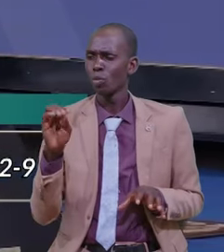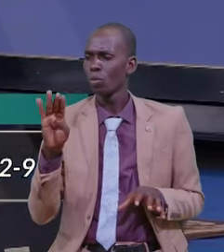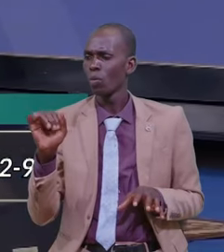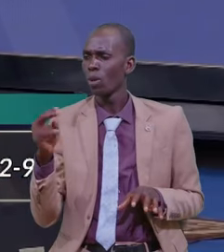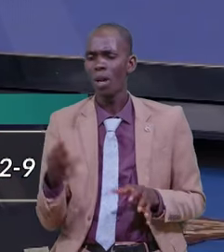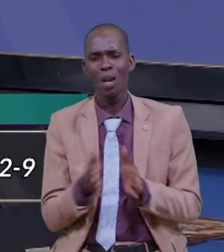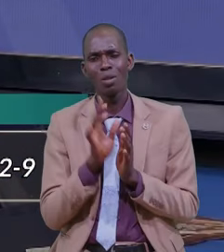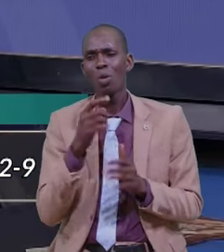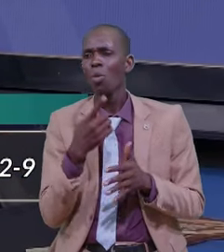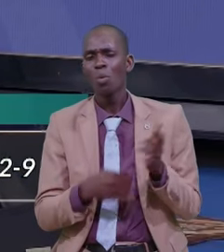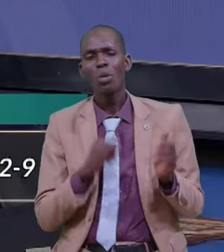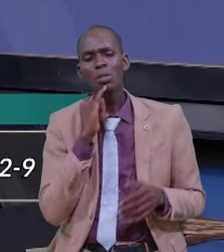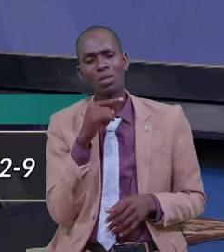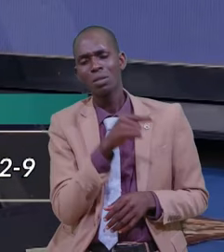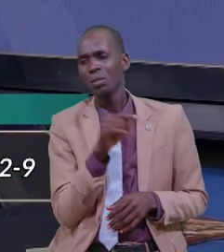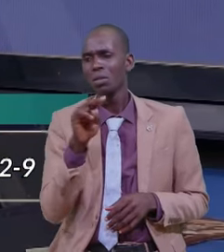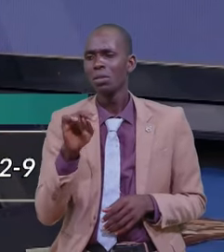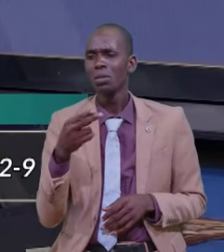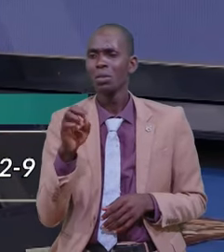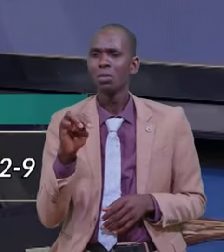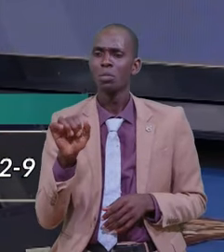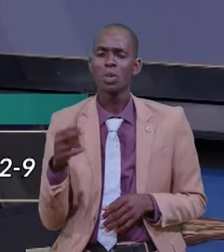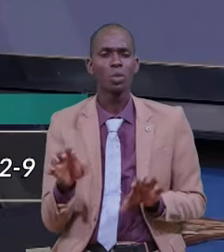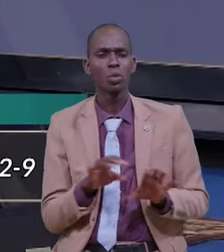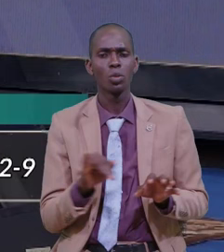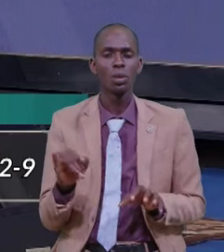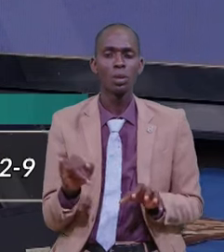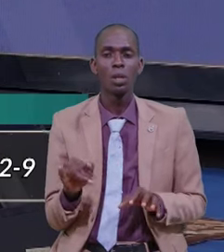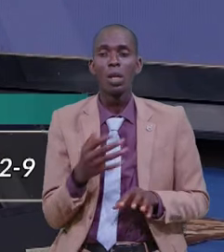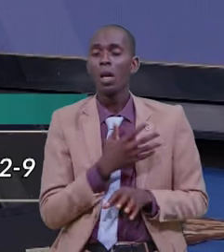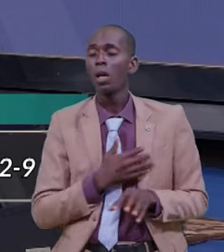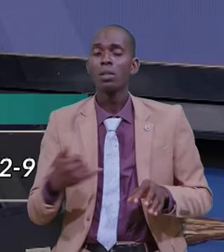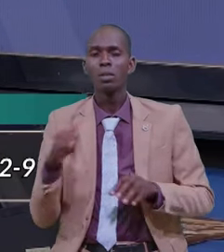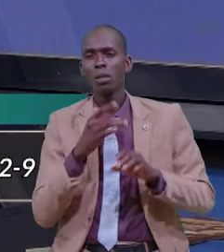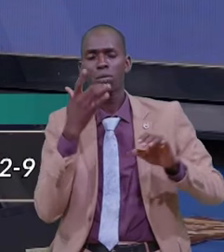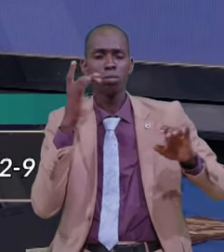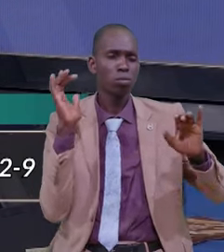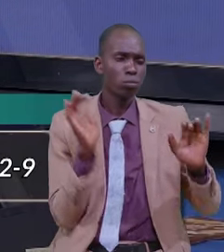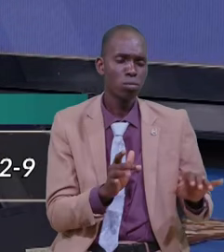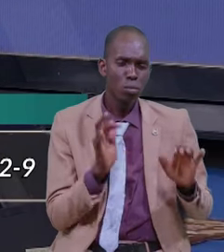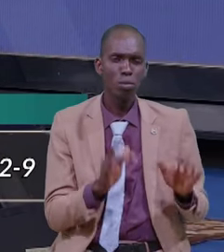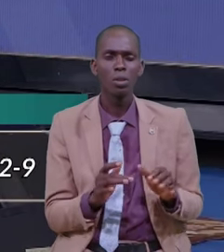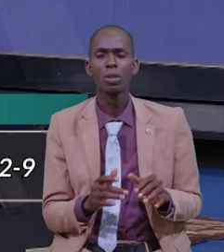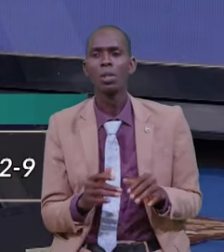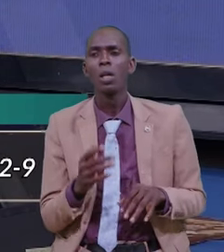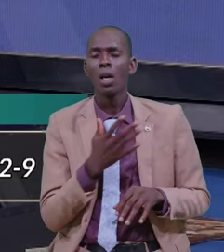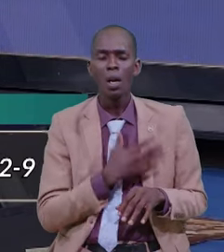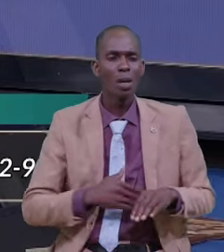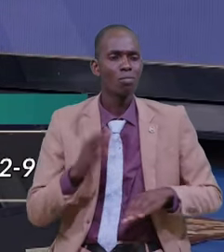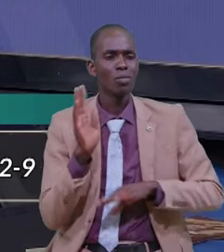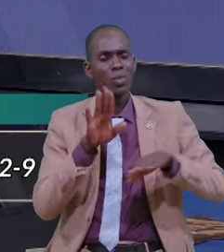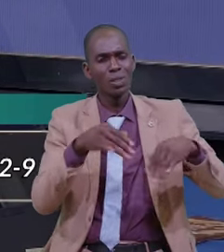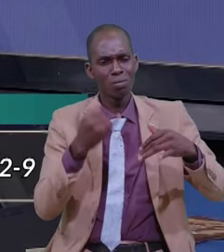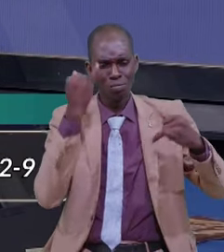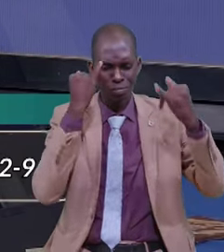able to endure ridicule, endure jesting, endure name calling. If you are going